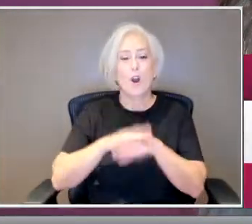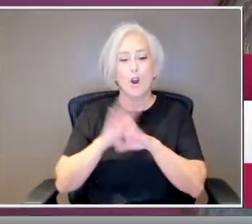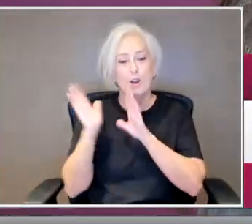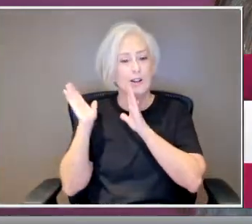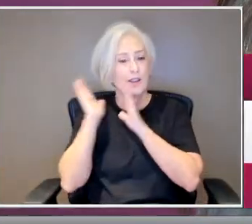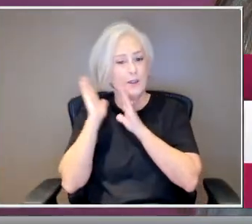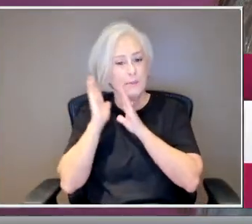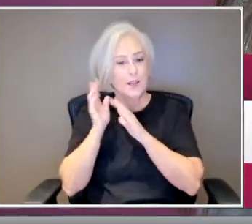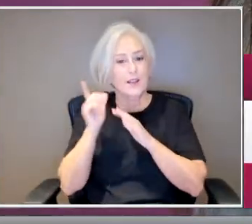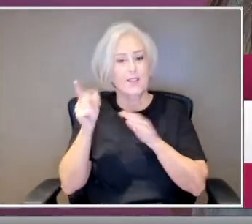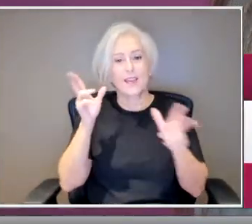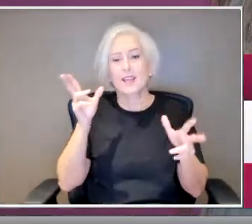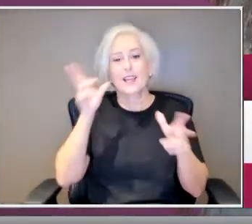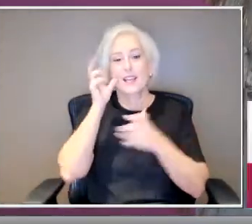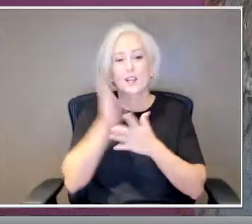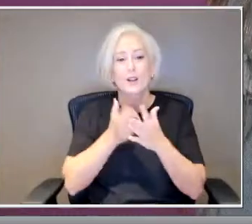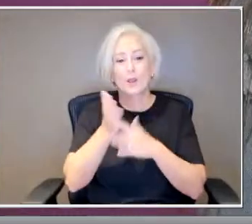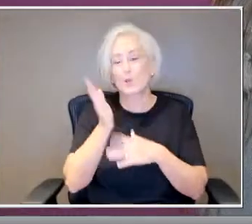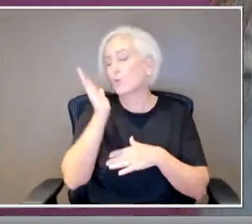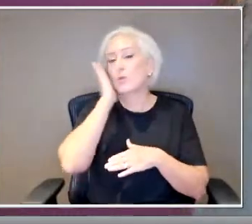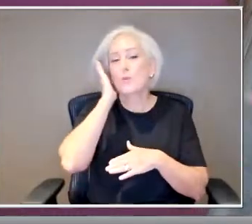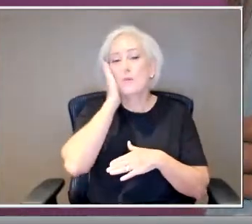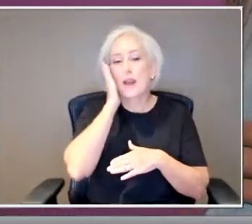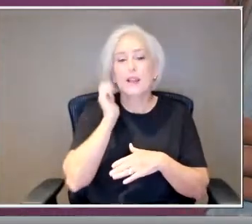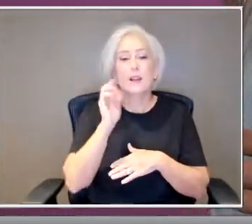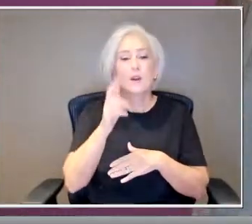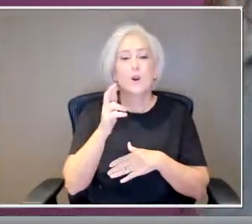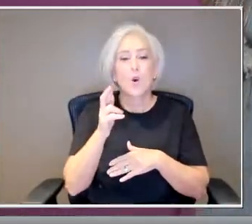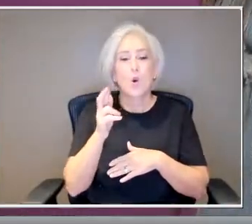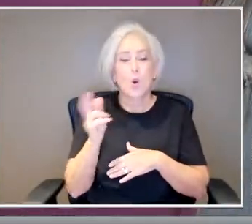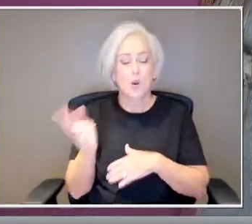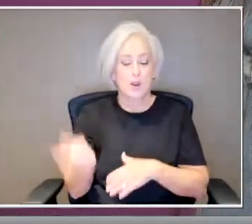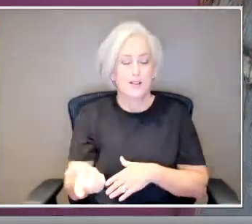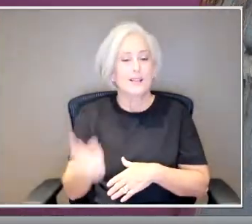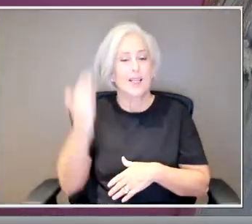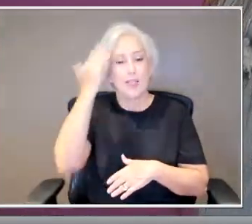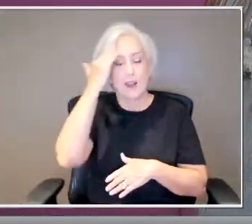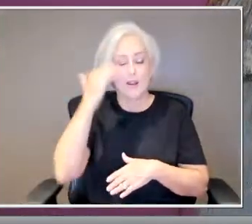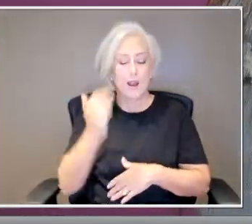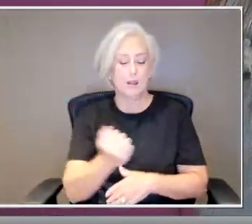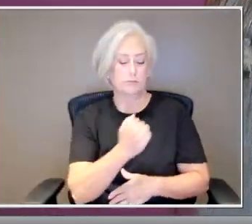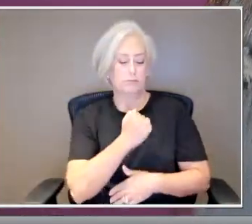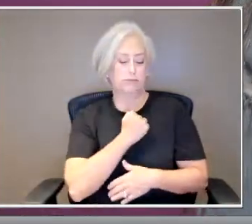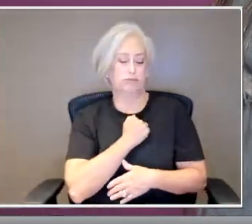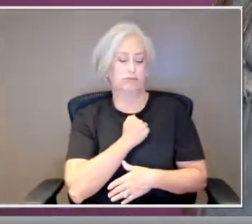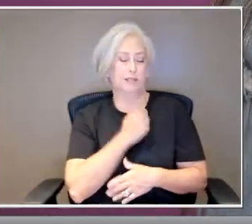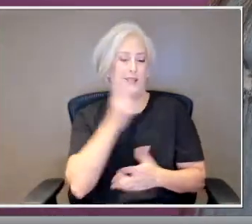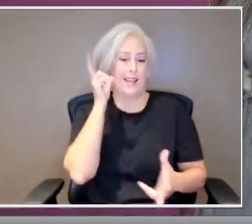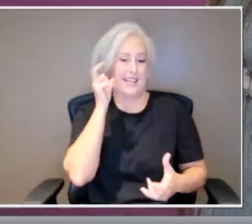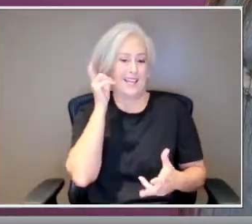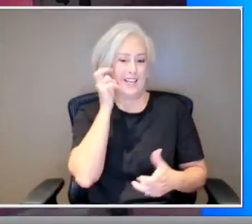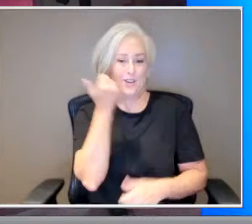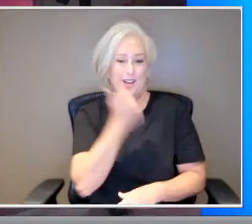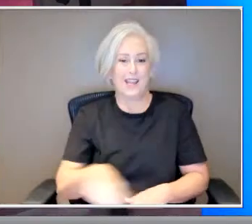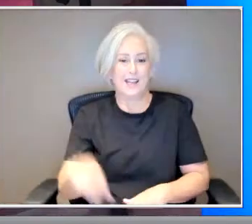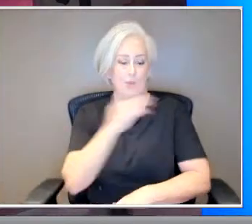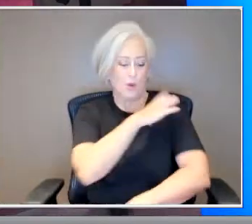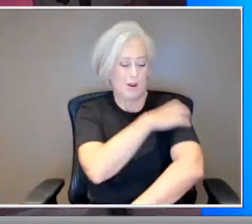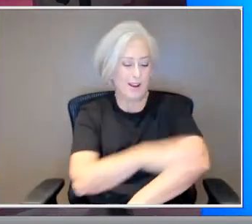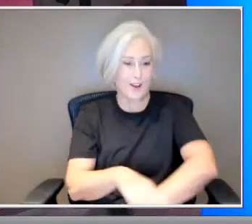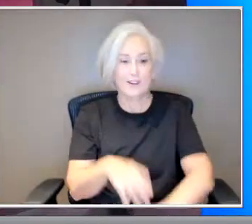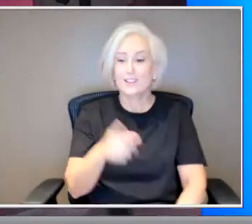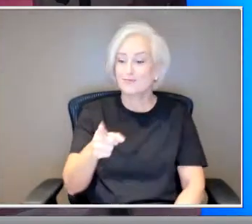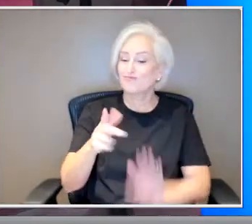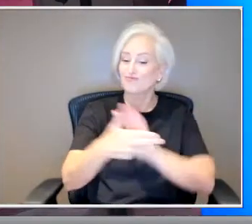bed. Wow. Or if they're just laying on me, they can hear it if they're laying on my arms, my stomach, anywhere. You are Iron Man. Iron Woman.